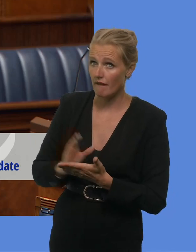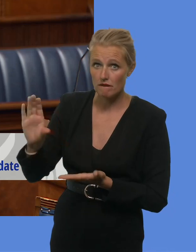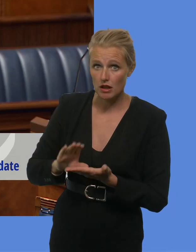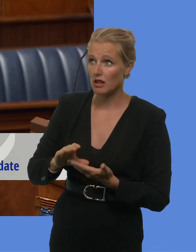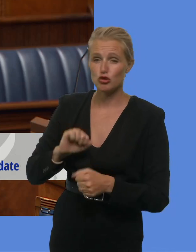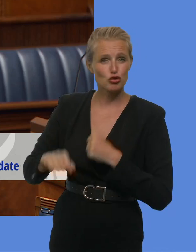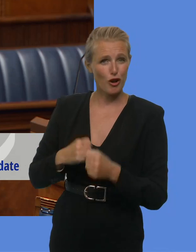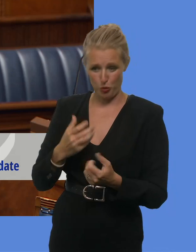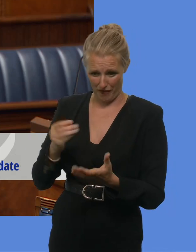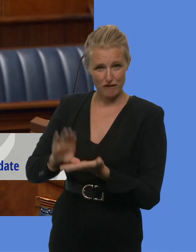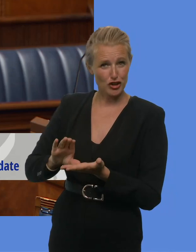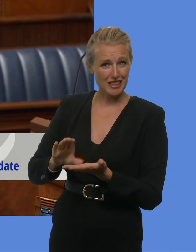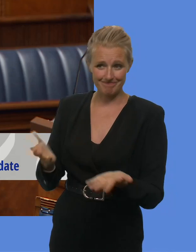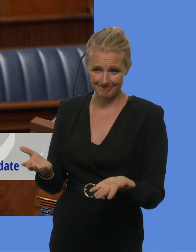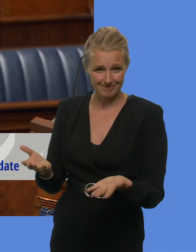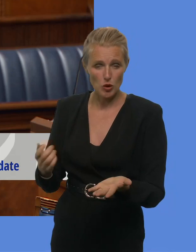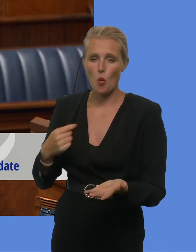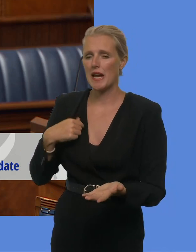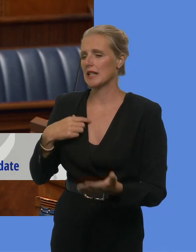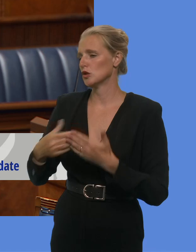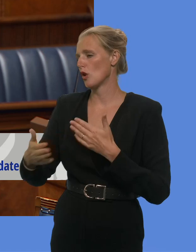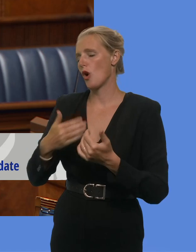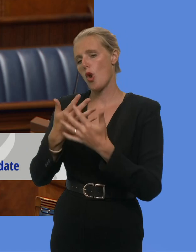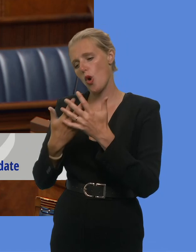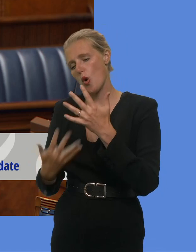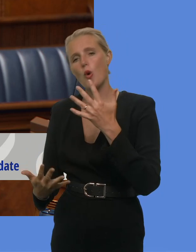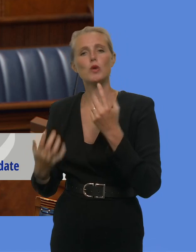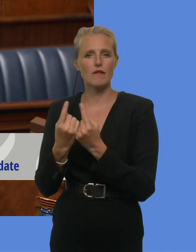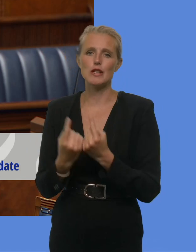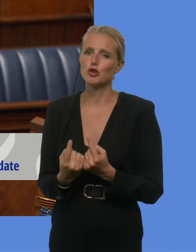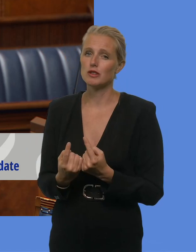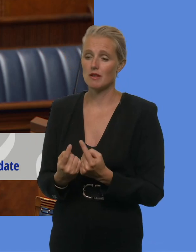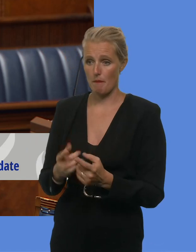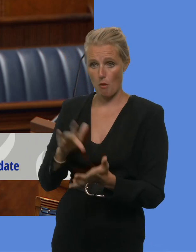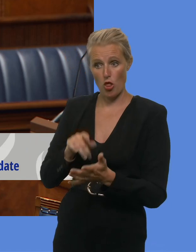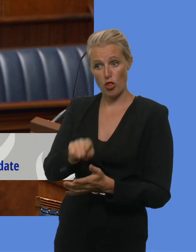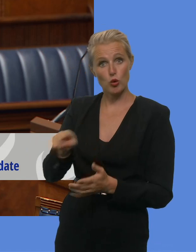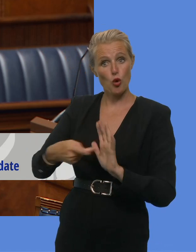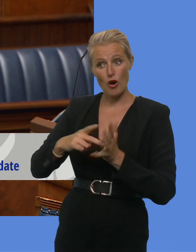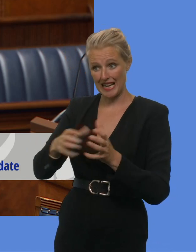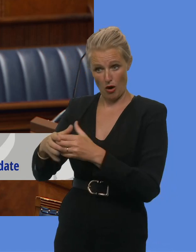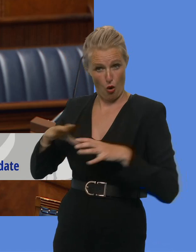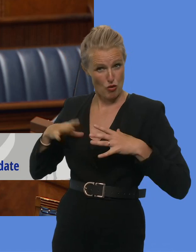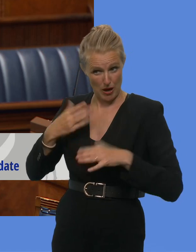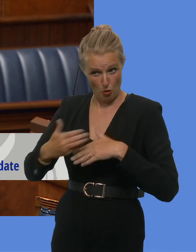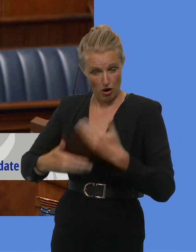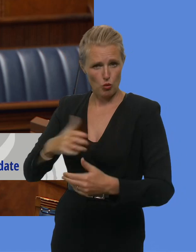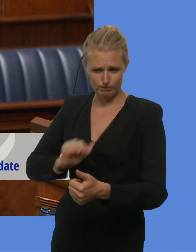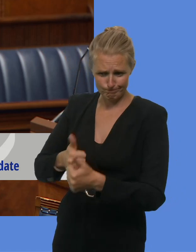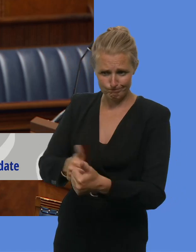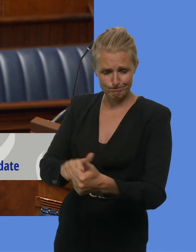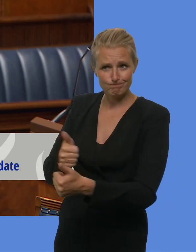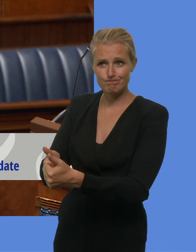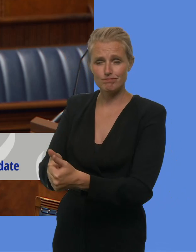funding. So these are all issues that we will have to address moving forward. We want to support those organisations doing that vital work. We want those campaigns. We